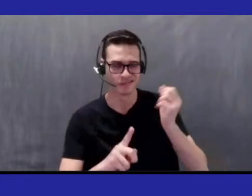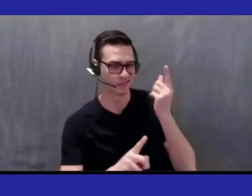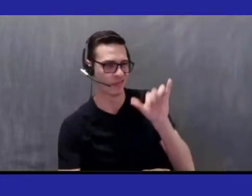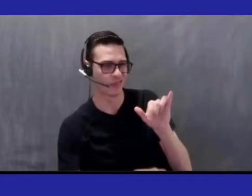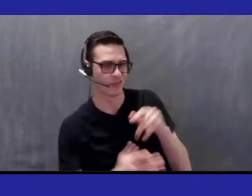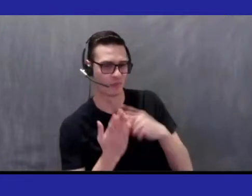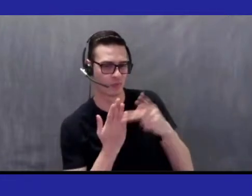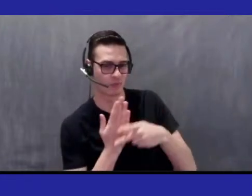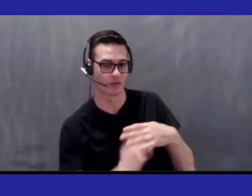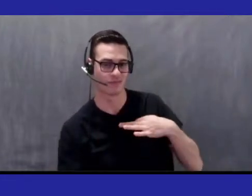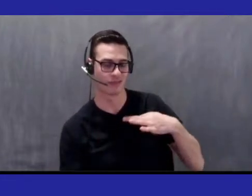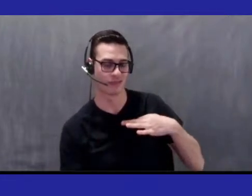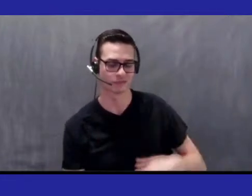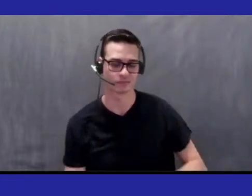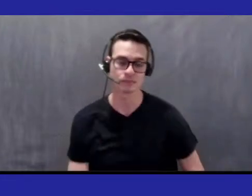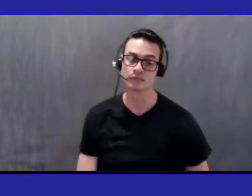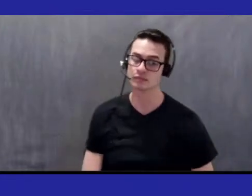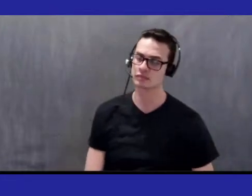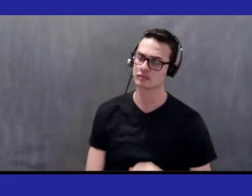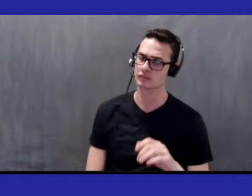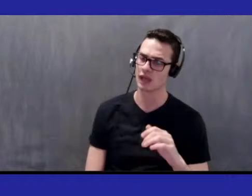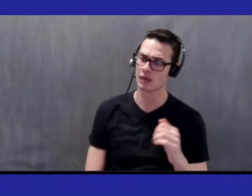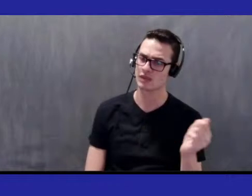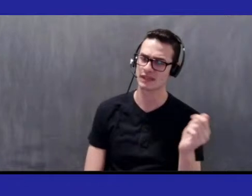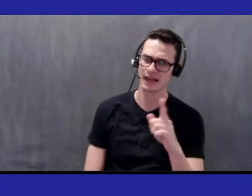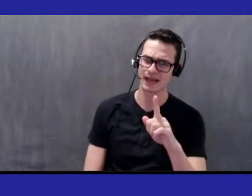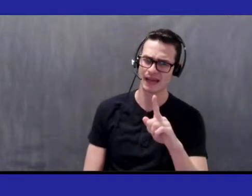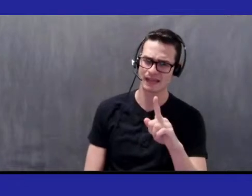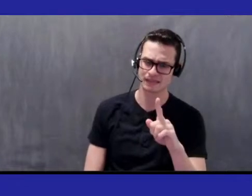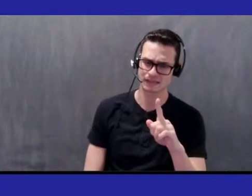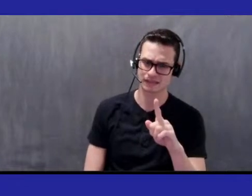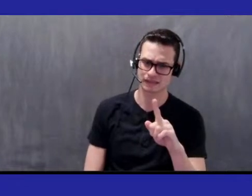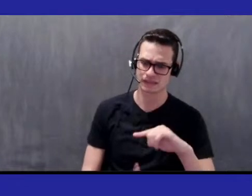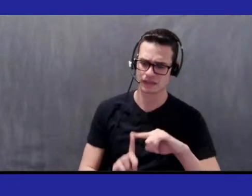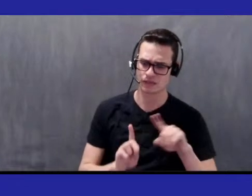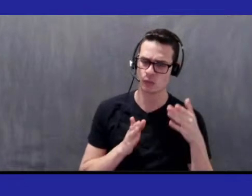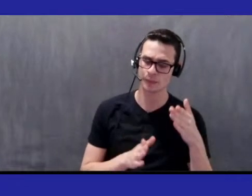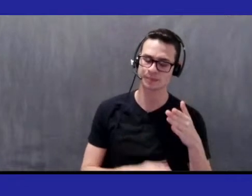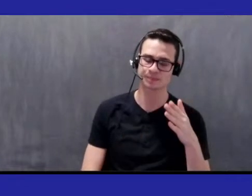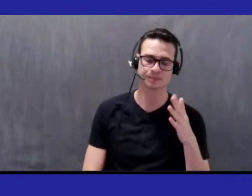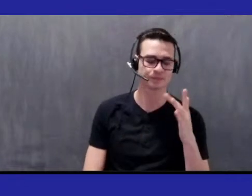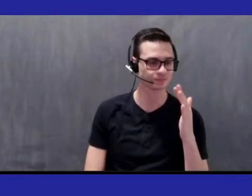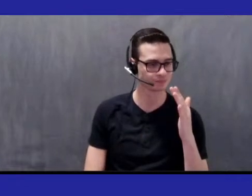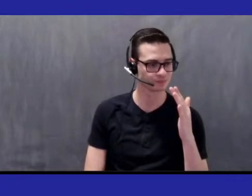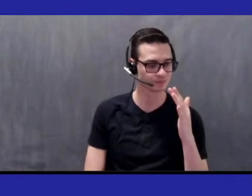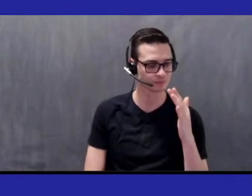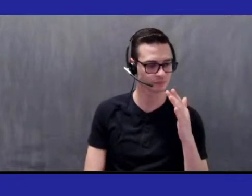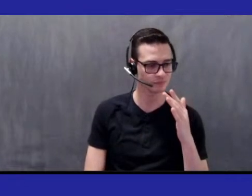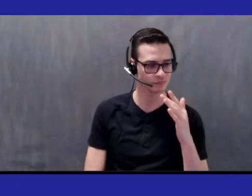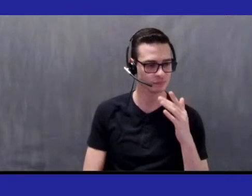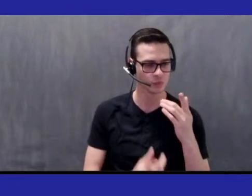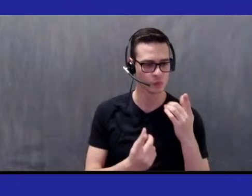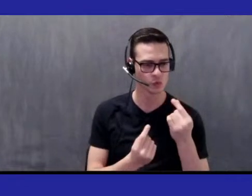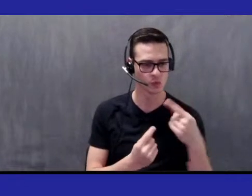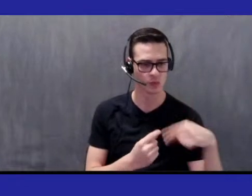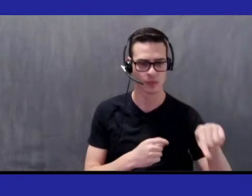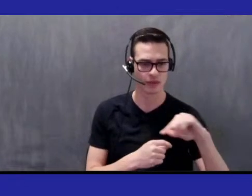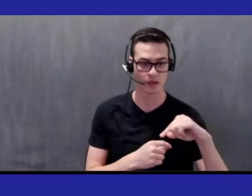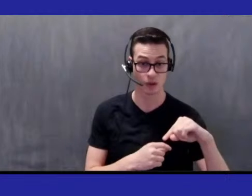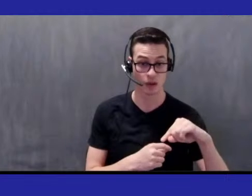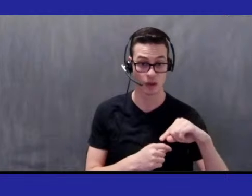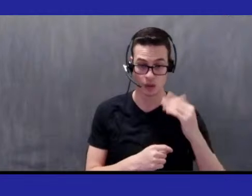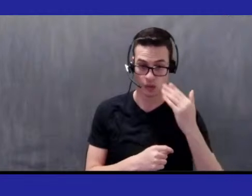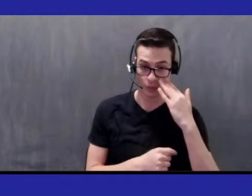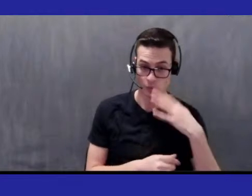I was going to ask your question a different way. Do they, surely they volunteer, but do